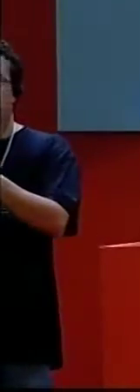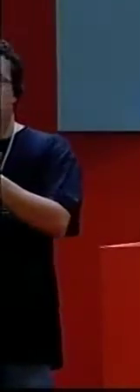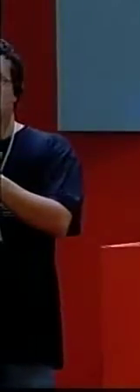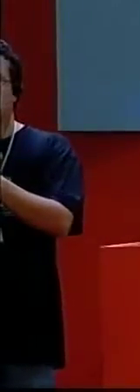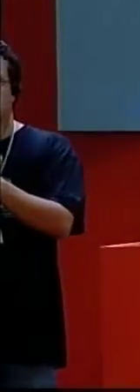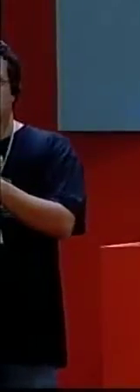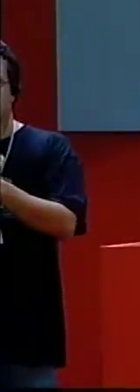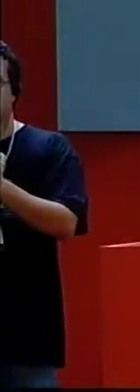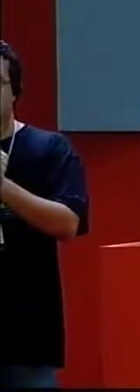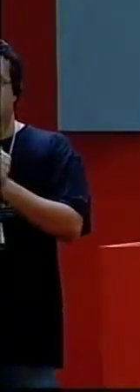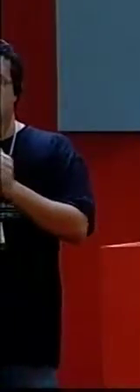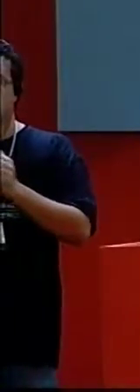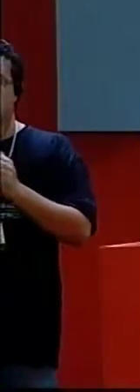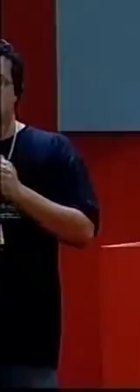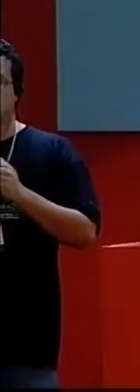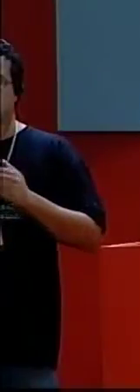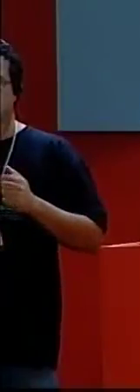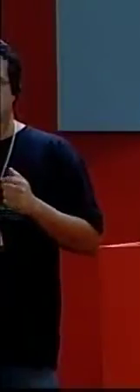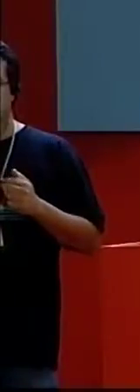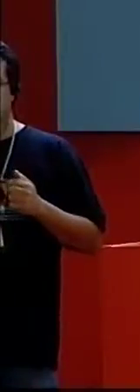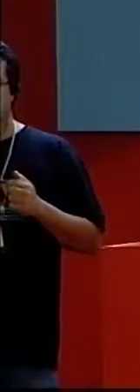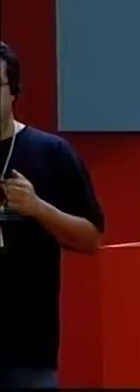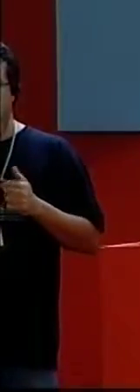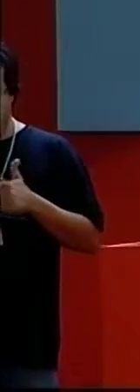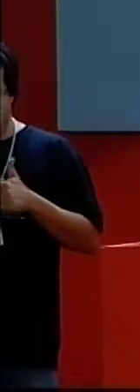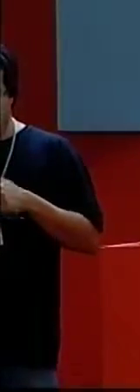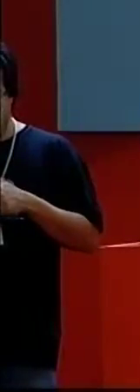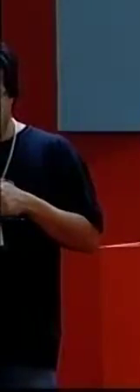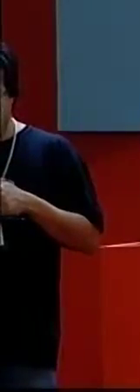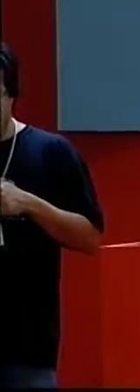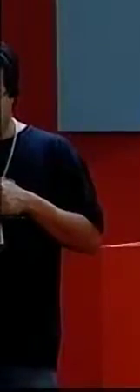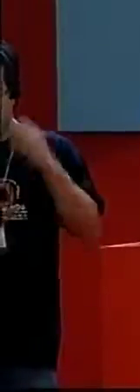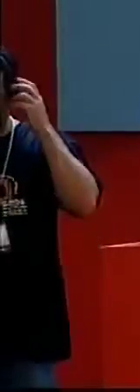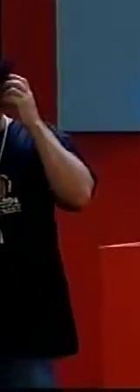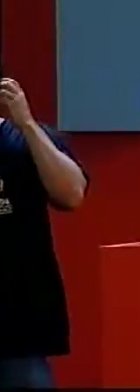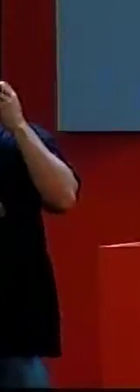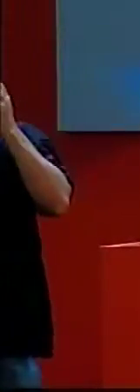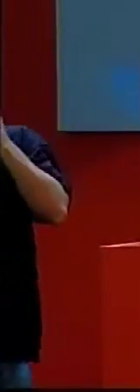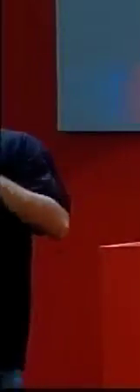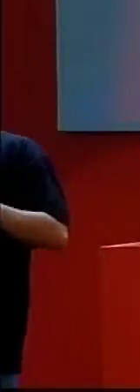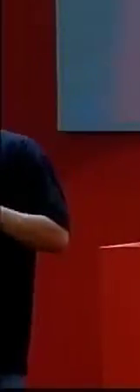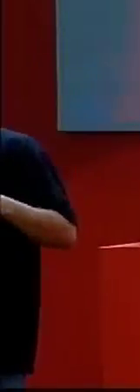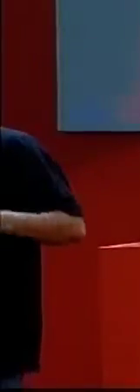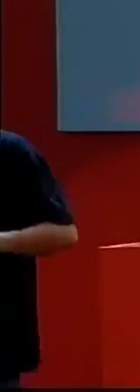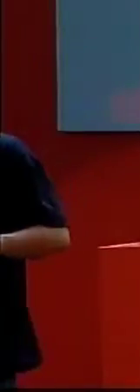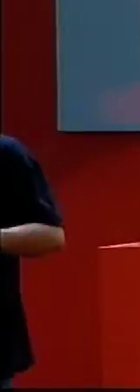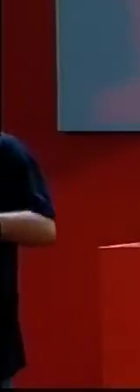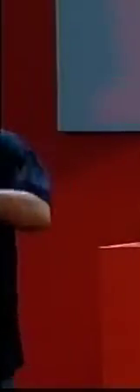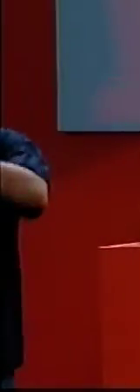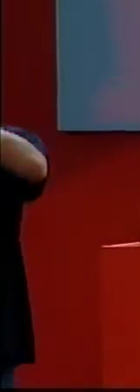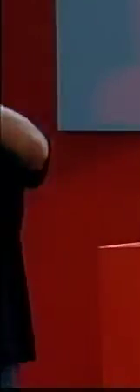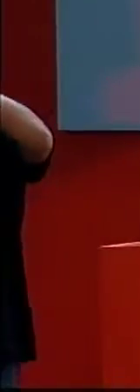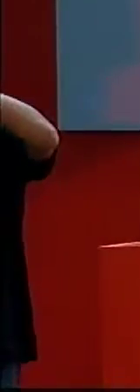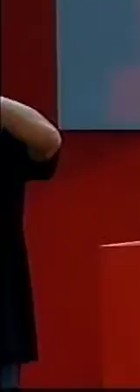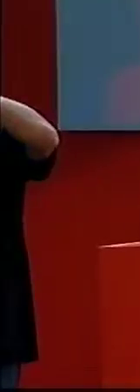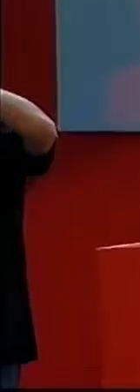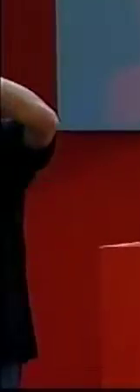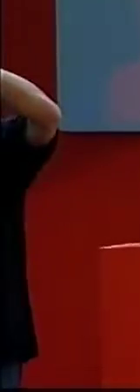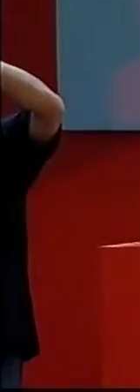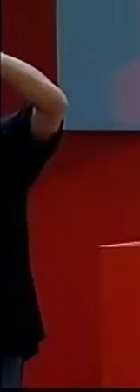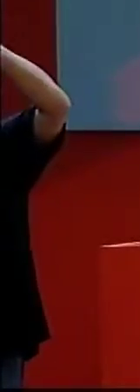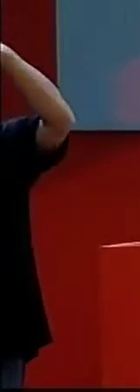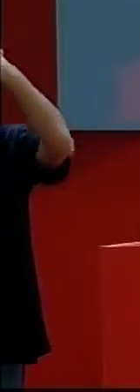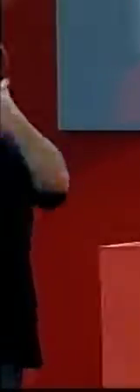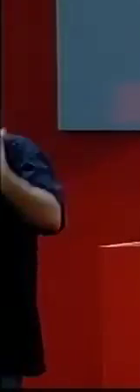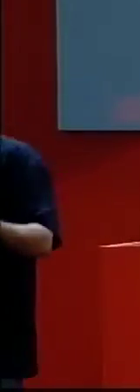together. And what I want to talk about briefly this morning is, I think what we can see is